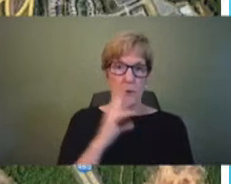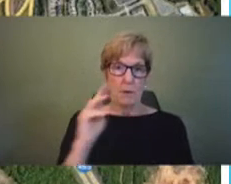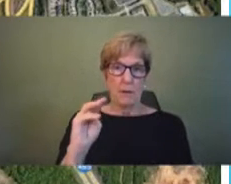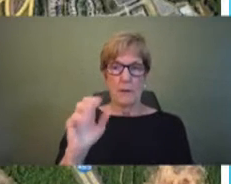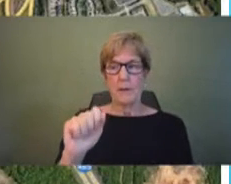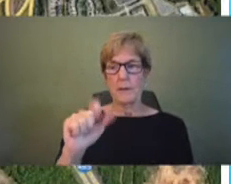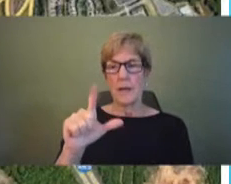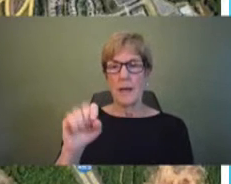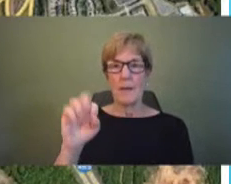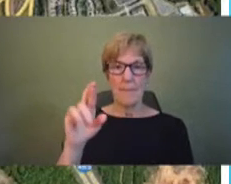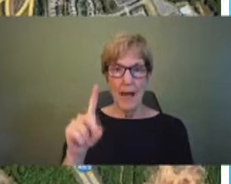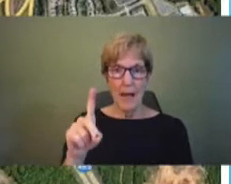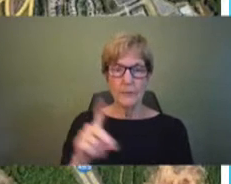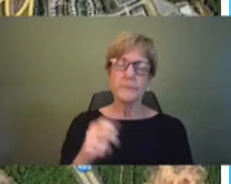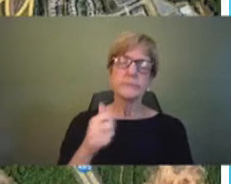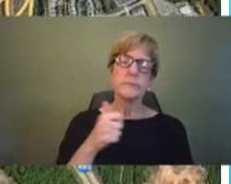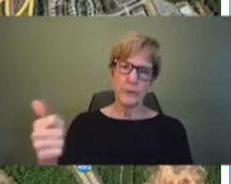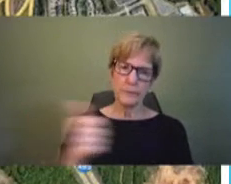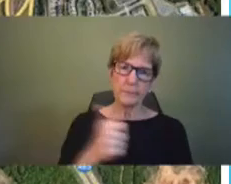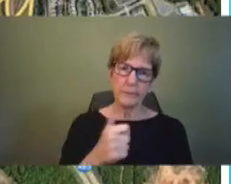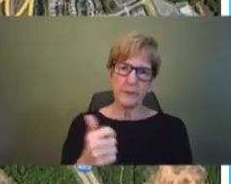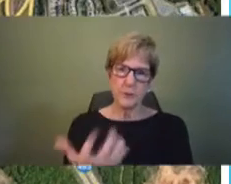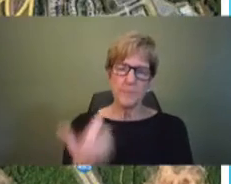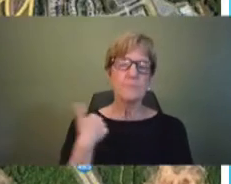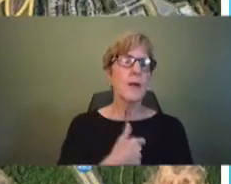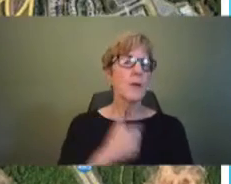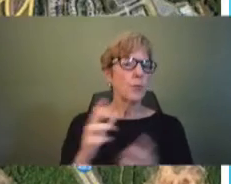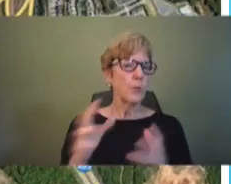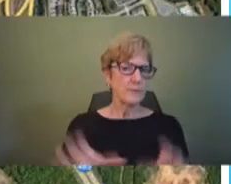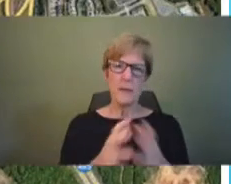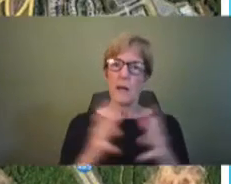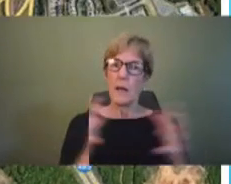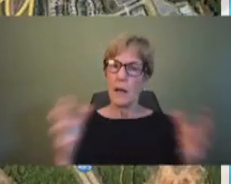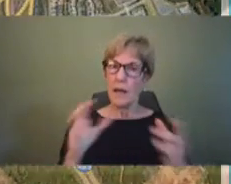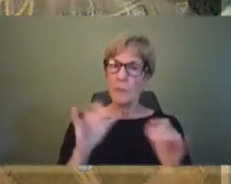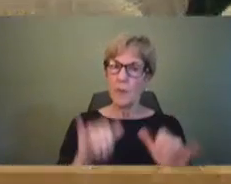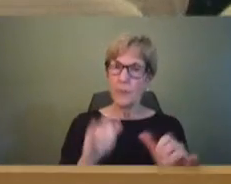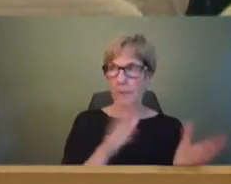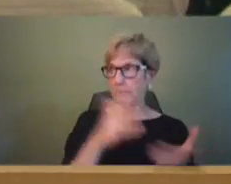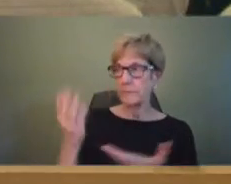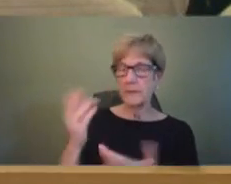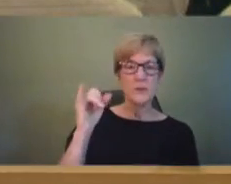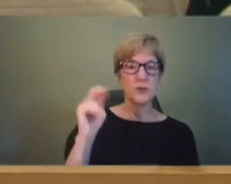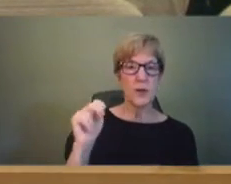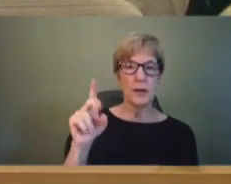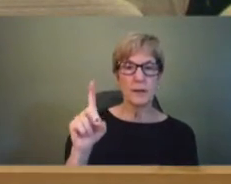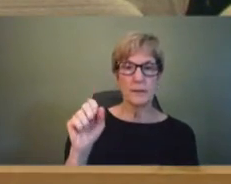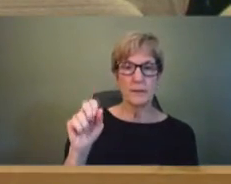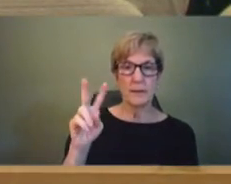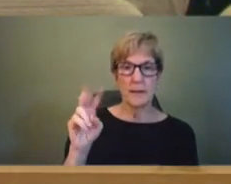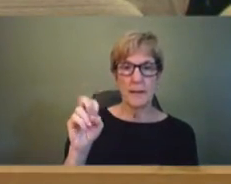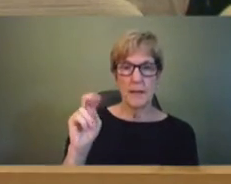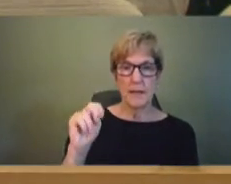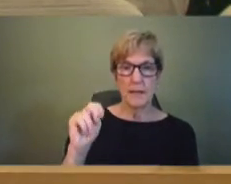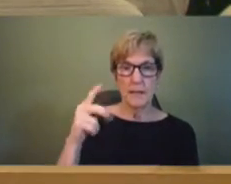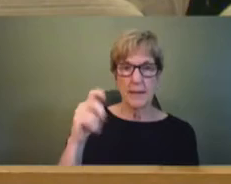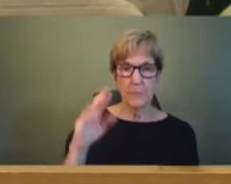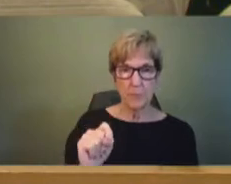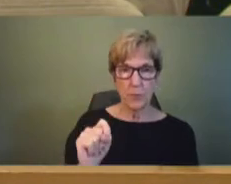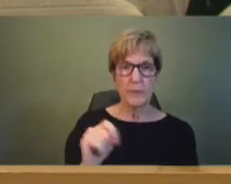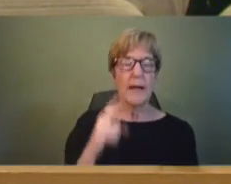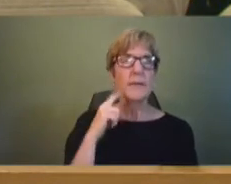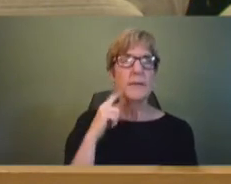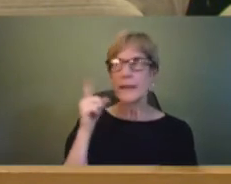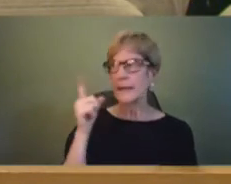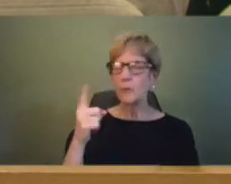time we talk about Transportation we've done a lot on that so I'm going to turn it over to John Davenport uh M if you don't mind I think he'll start with